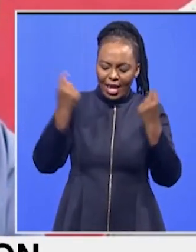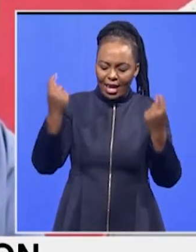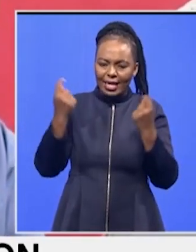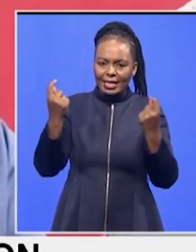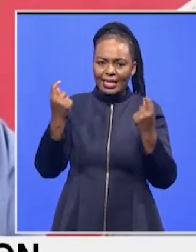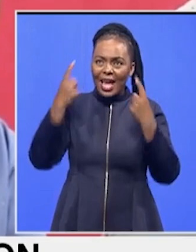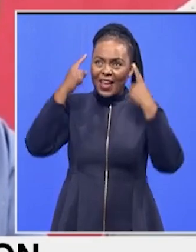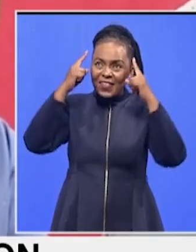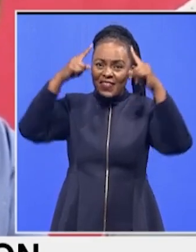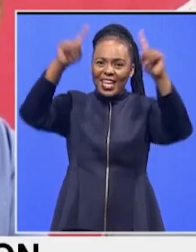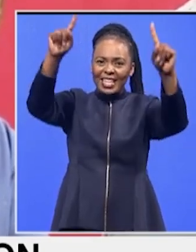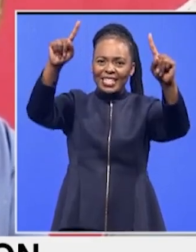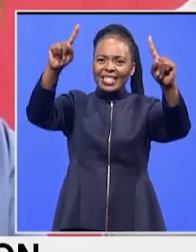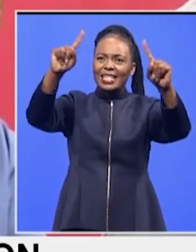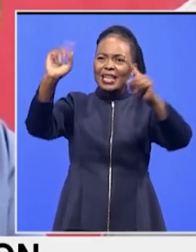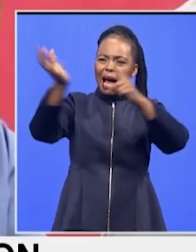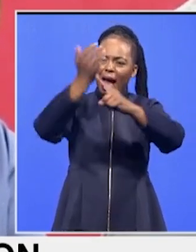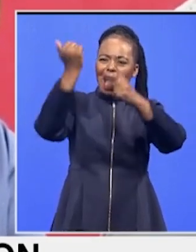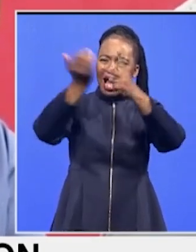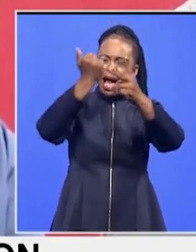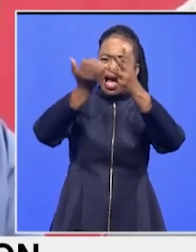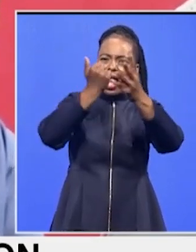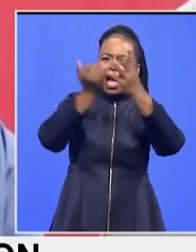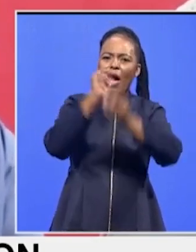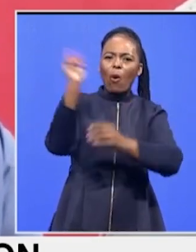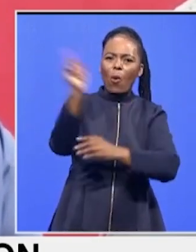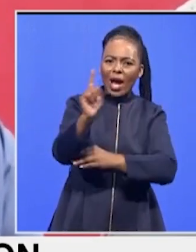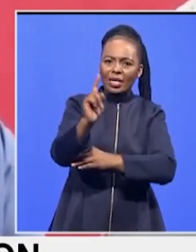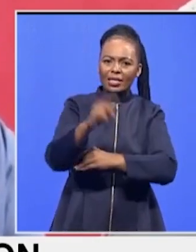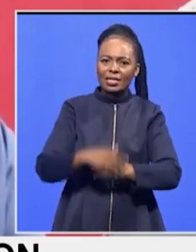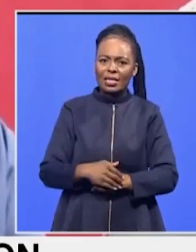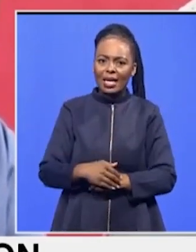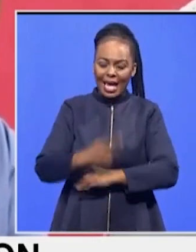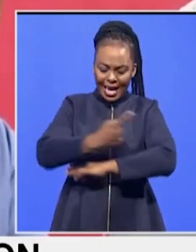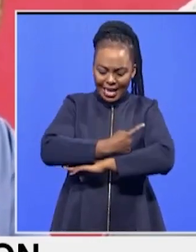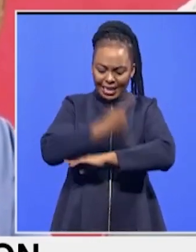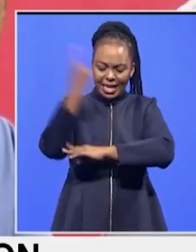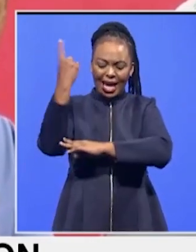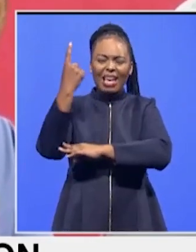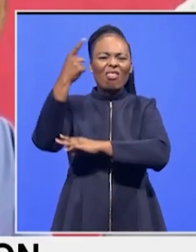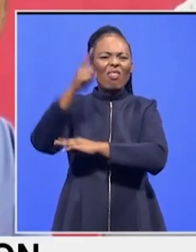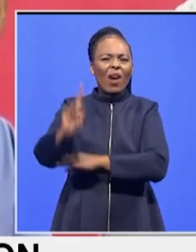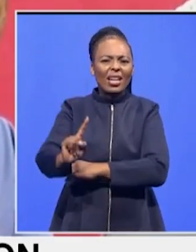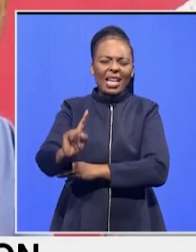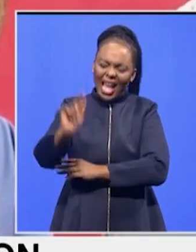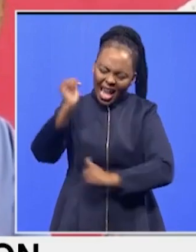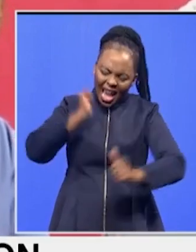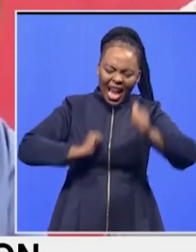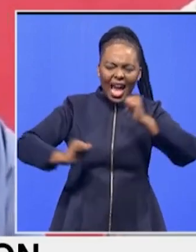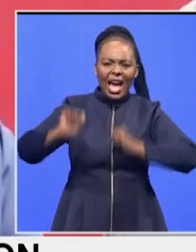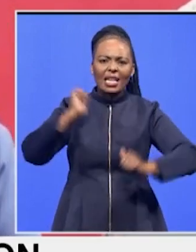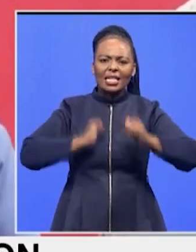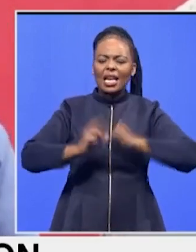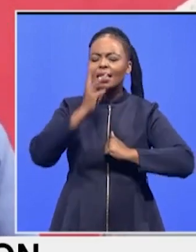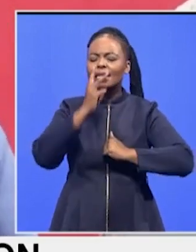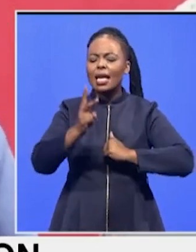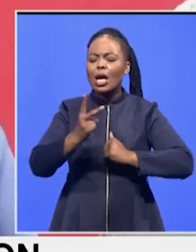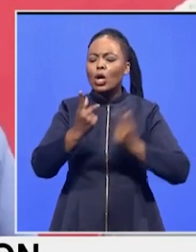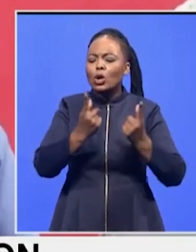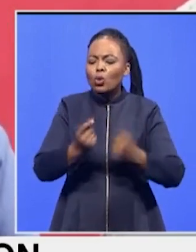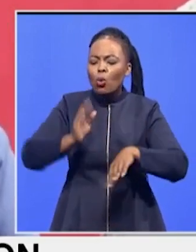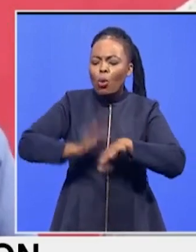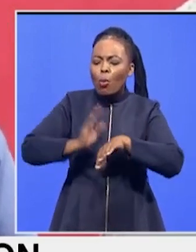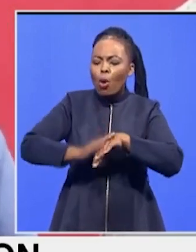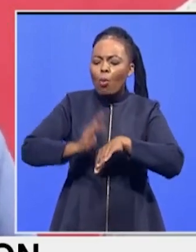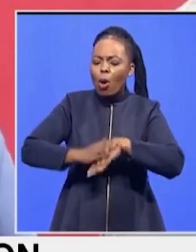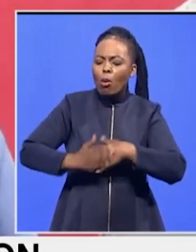victories. Let's use days like today as calls for action to see what more can be done to ensure